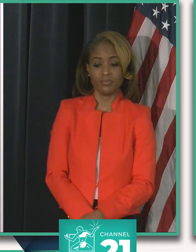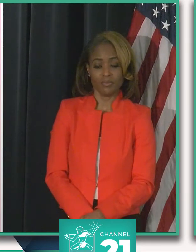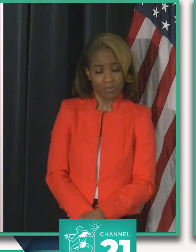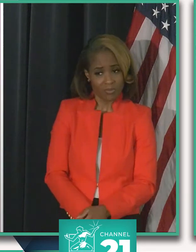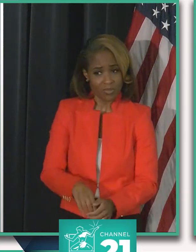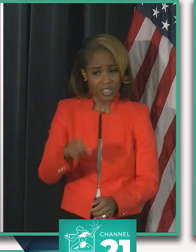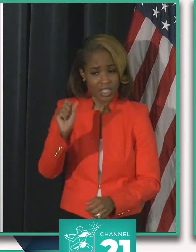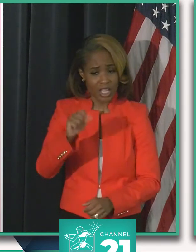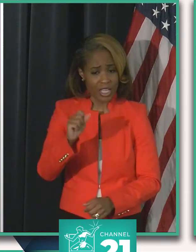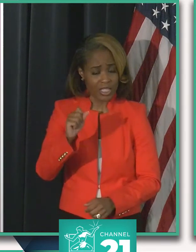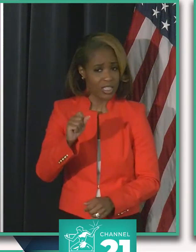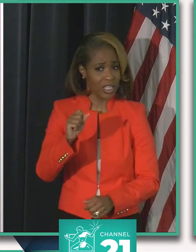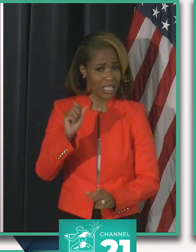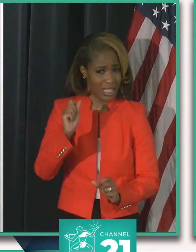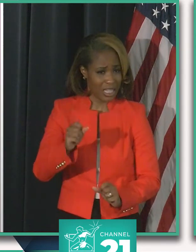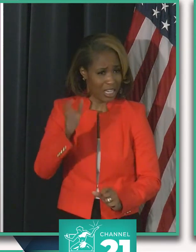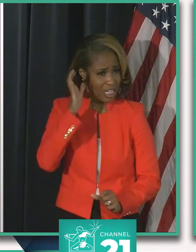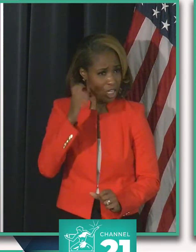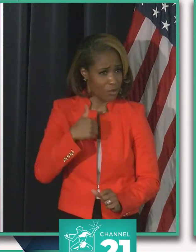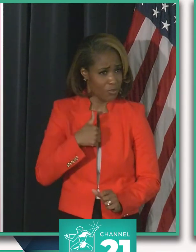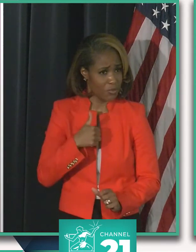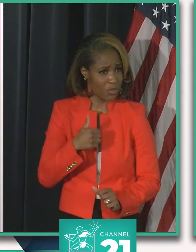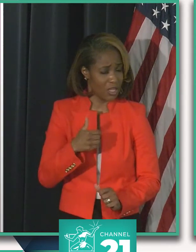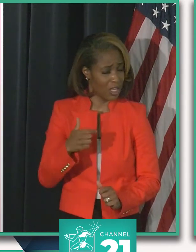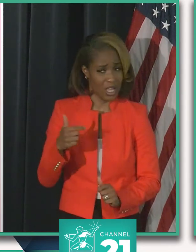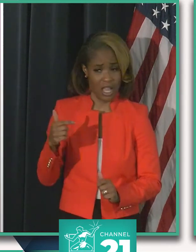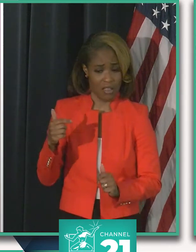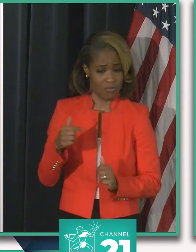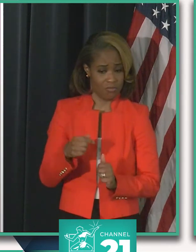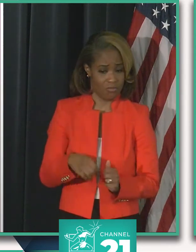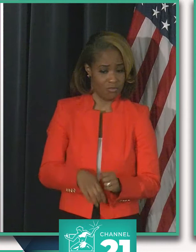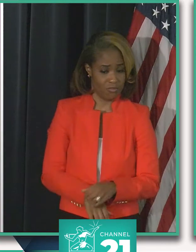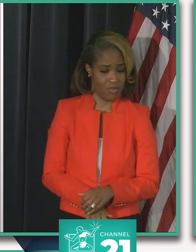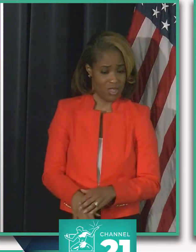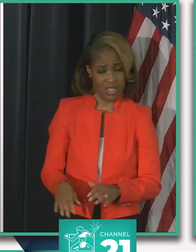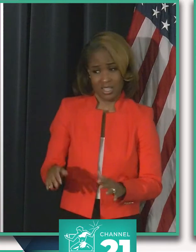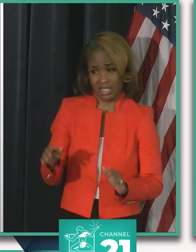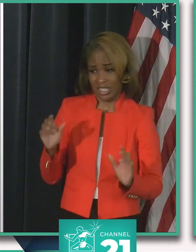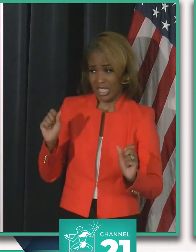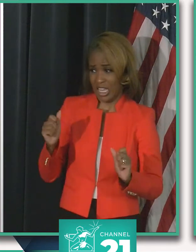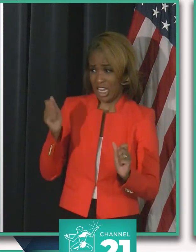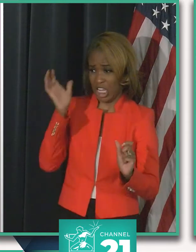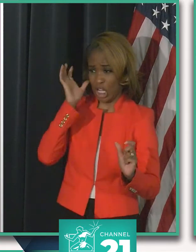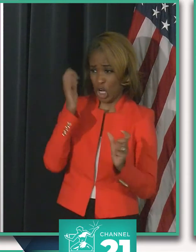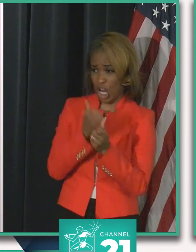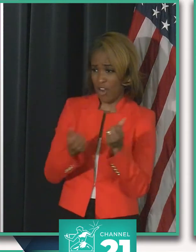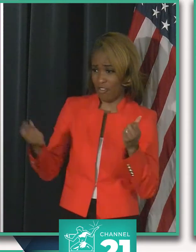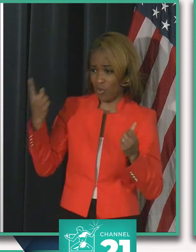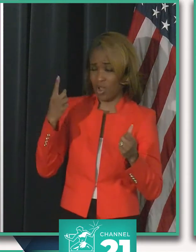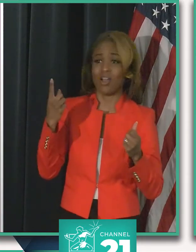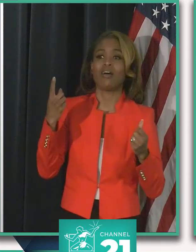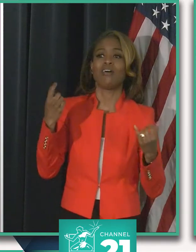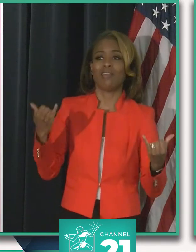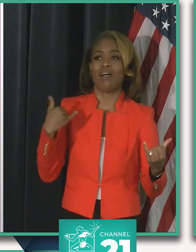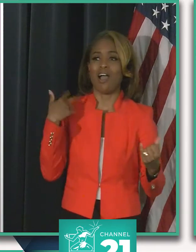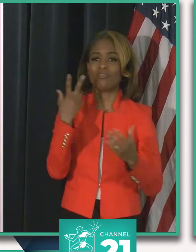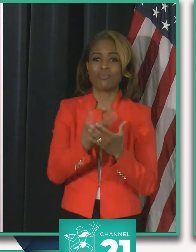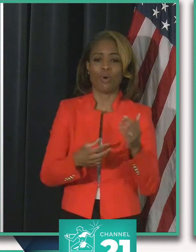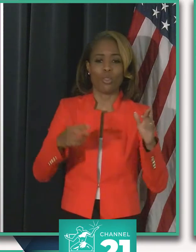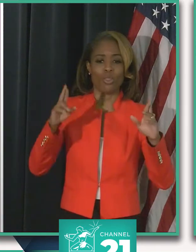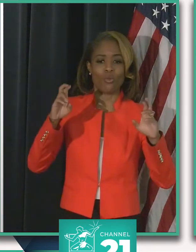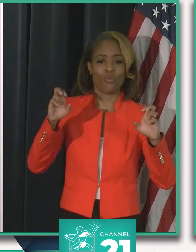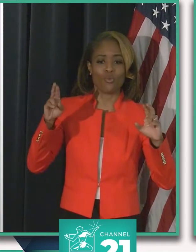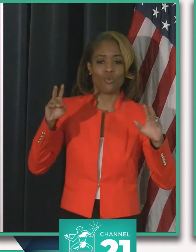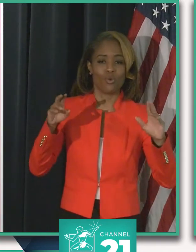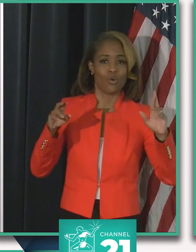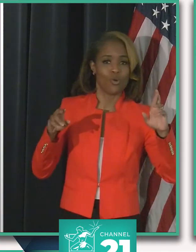Yes. Hello, can you hear me? Thank you, my judgment. We can hear everybody. Can you hear me? We have Ruben and Abbas. Oh, okay.